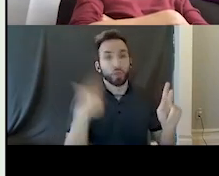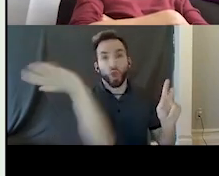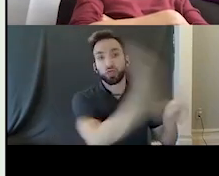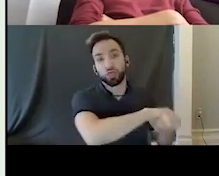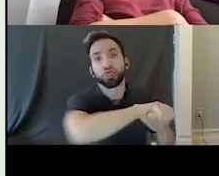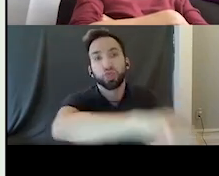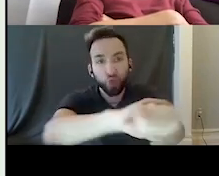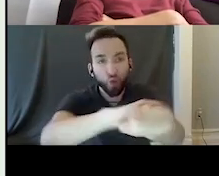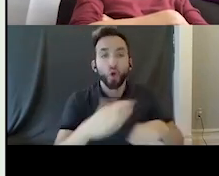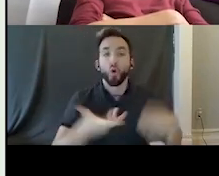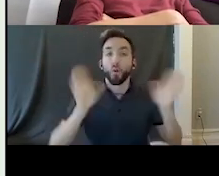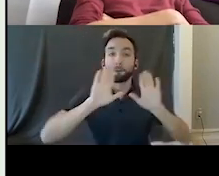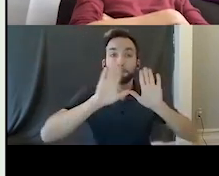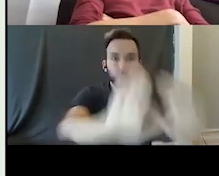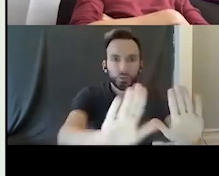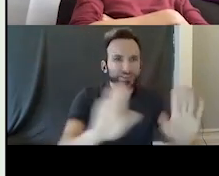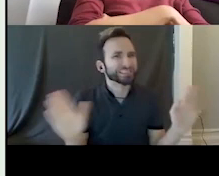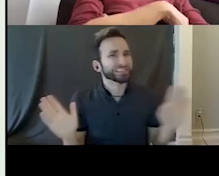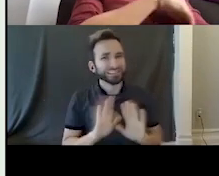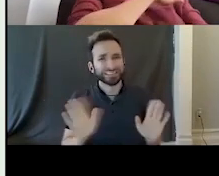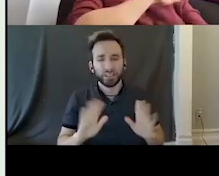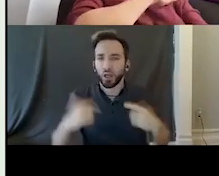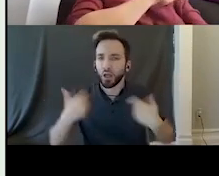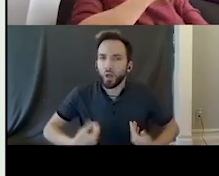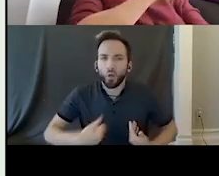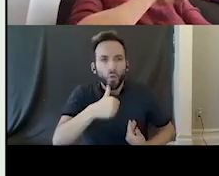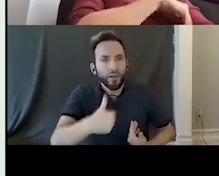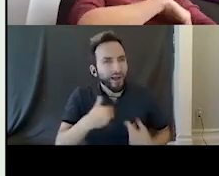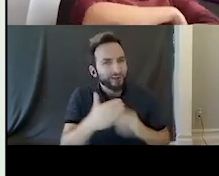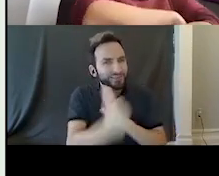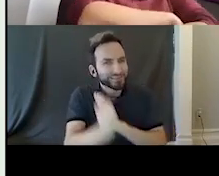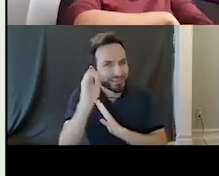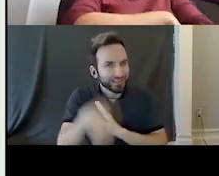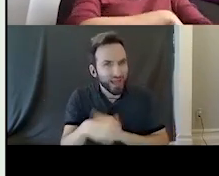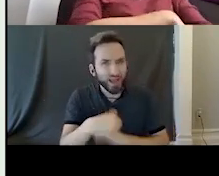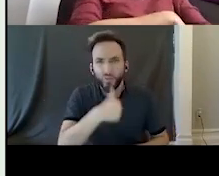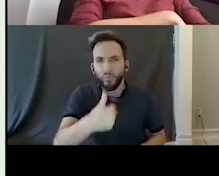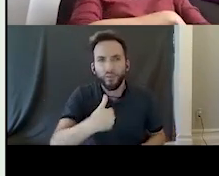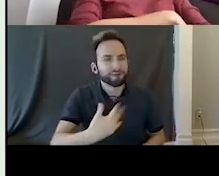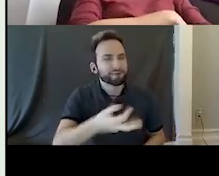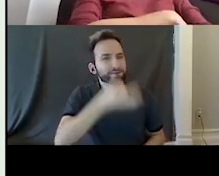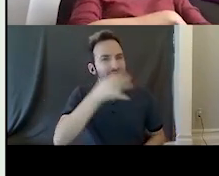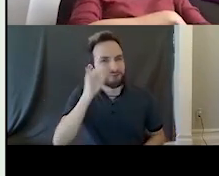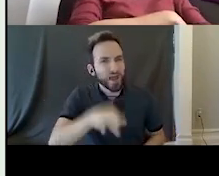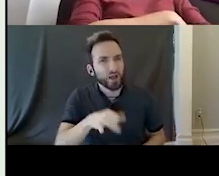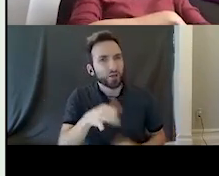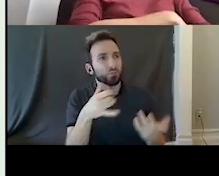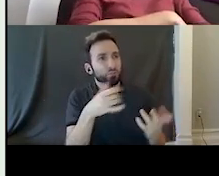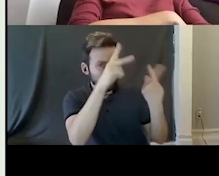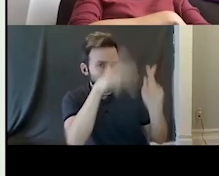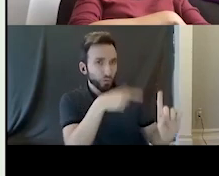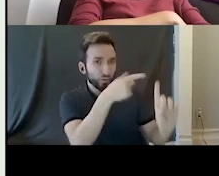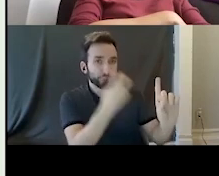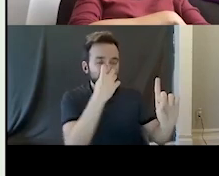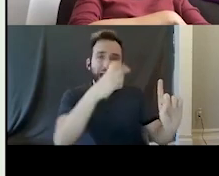expected to know how to guide a person who can't see, for example, but that person can explain you how to be guided, how their mobility